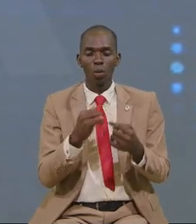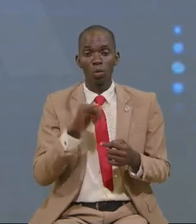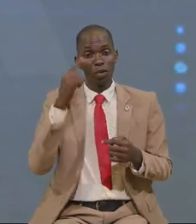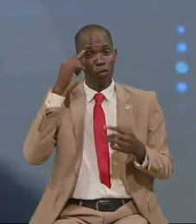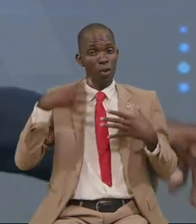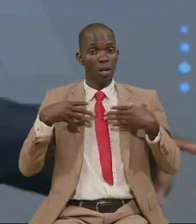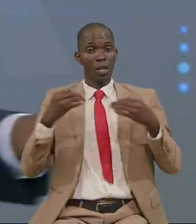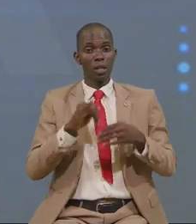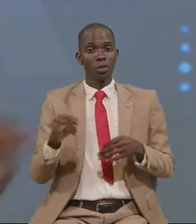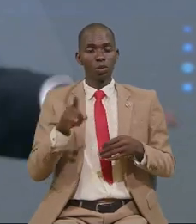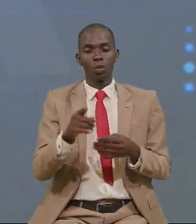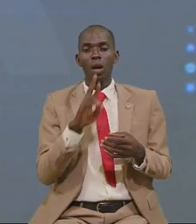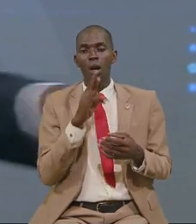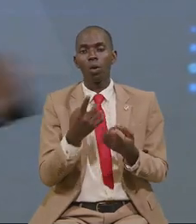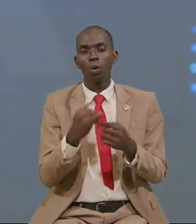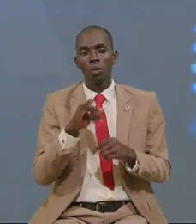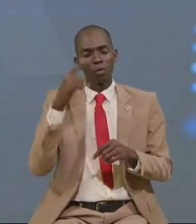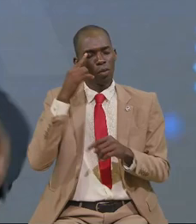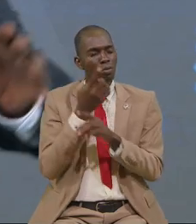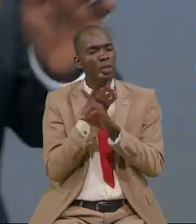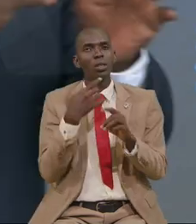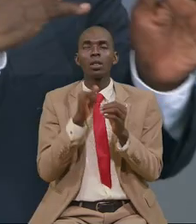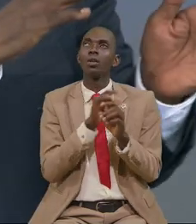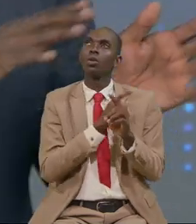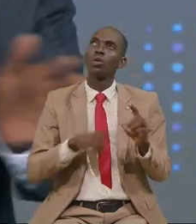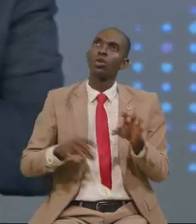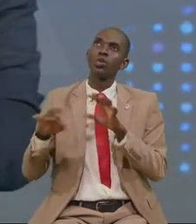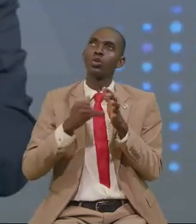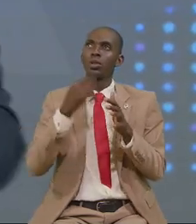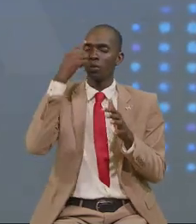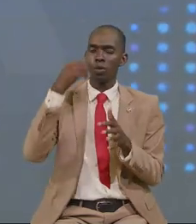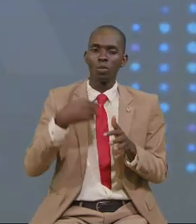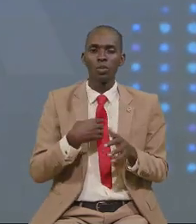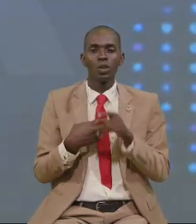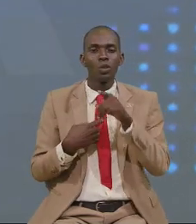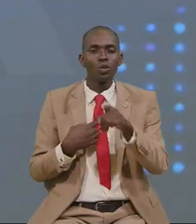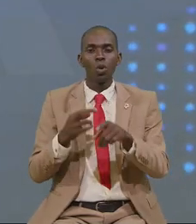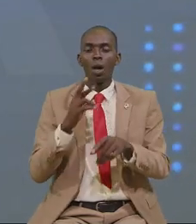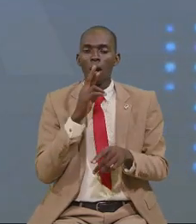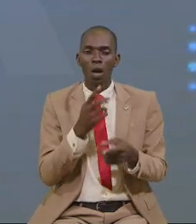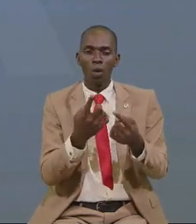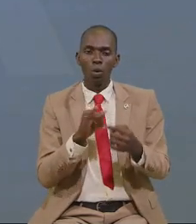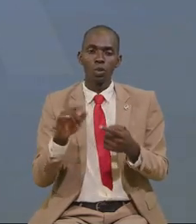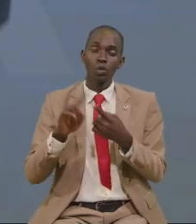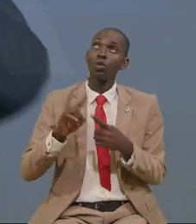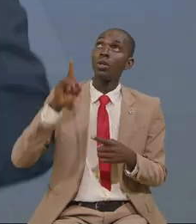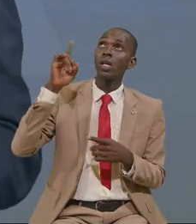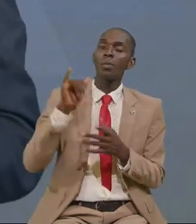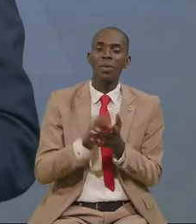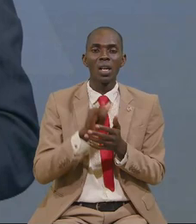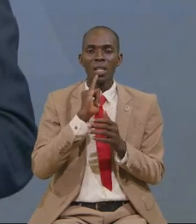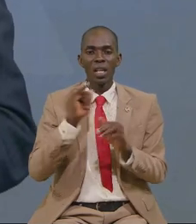are coming for deliverance, and you say, Lord, do it for me, you are coming to him that is able. And he says,